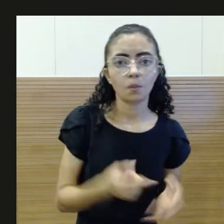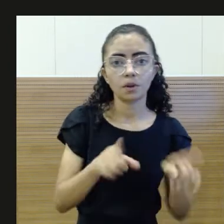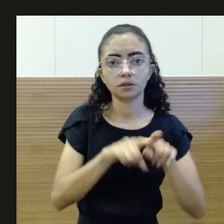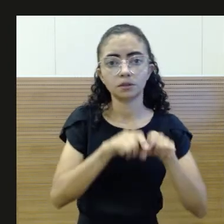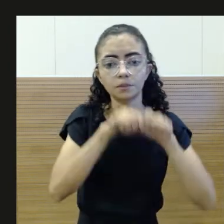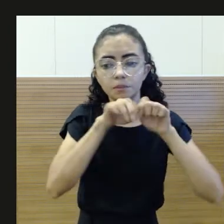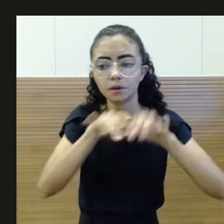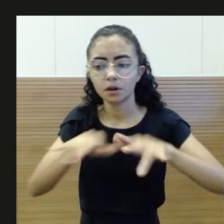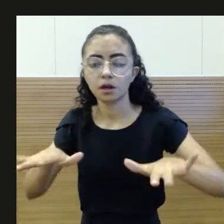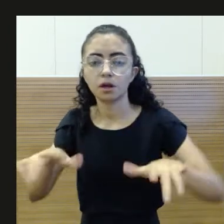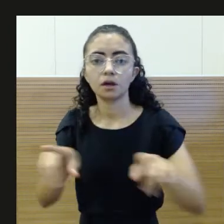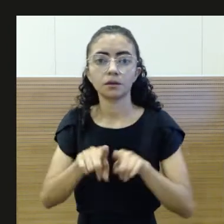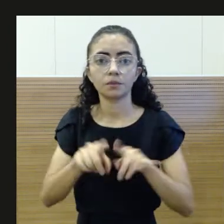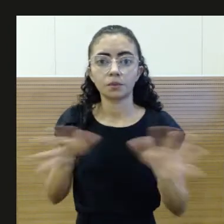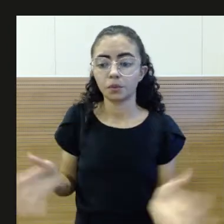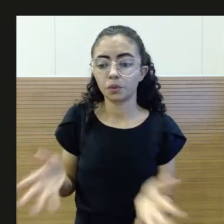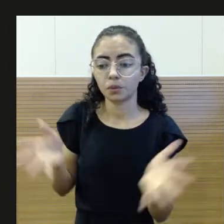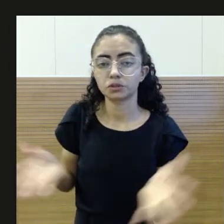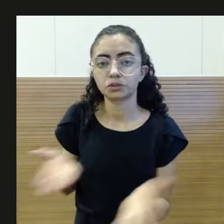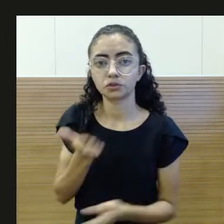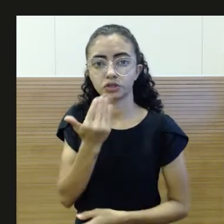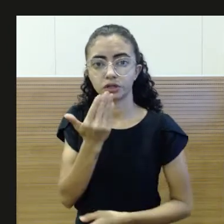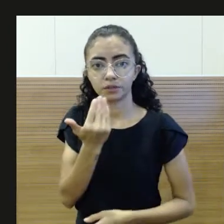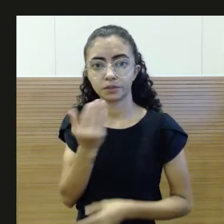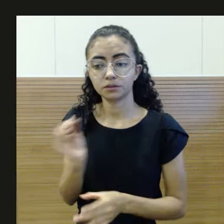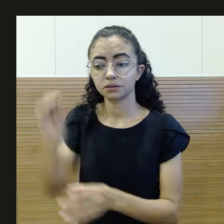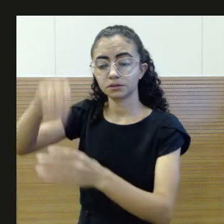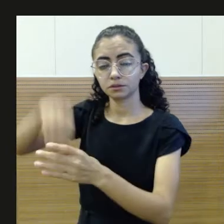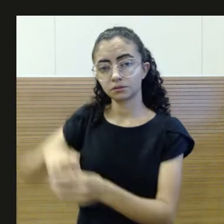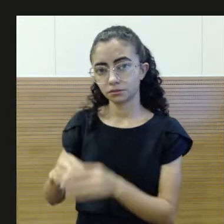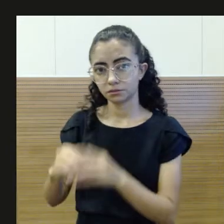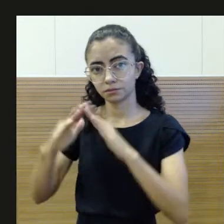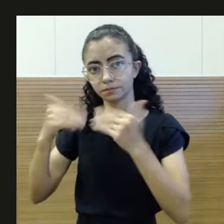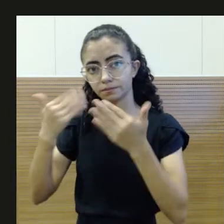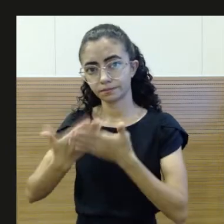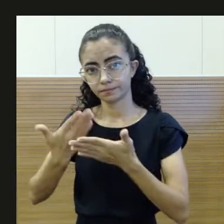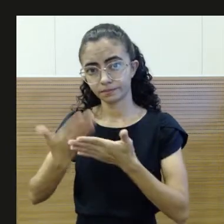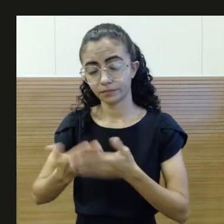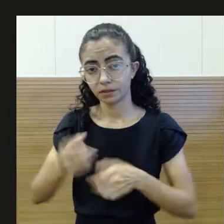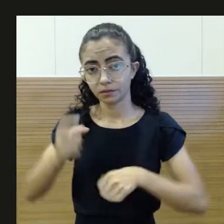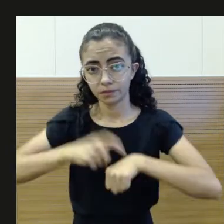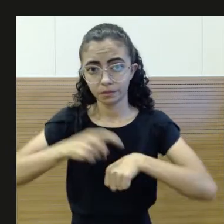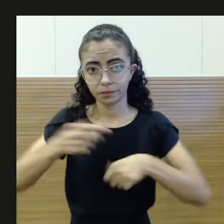food and the moment for reviewing these food strategies,